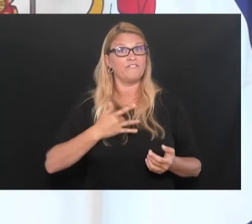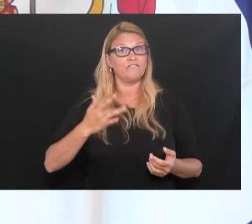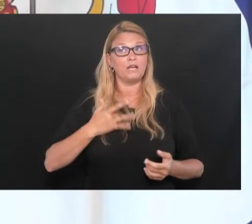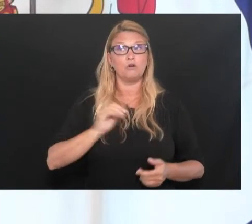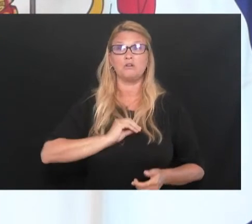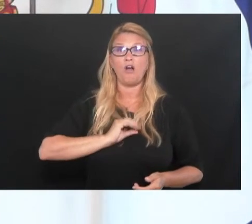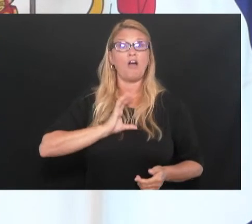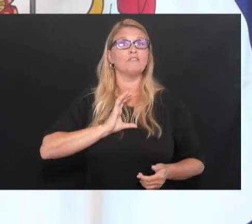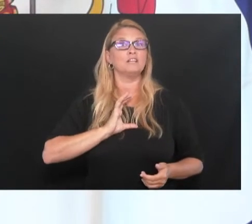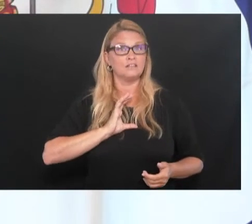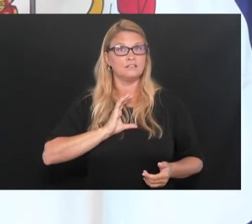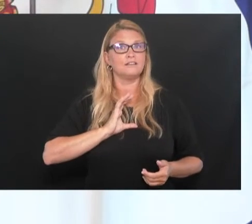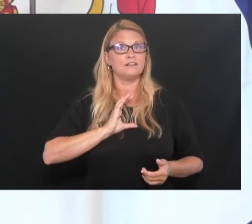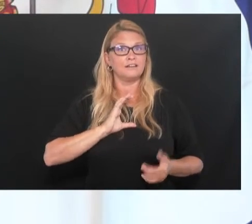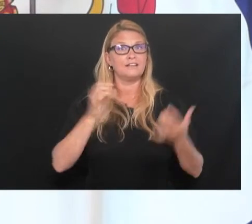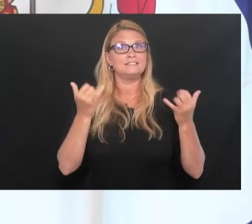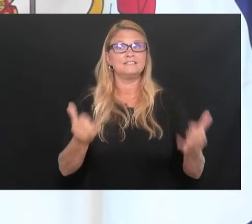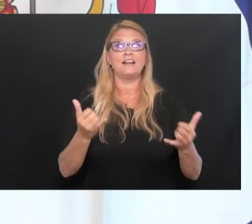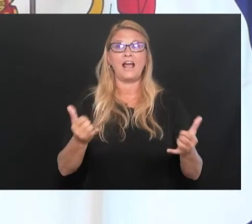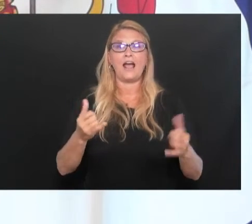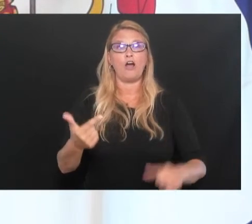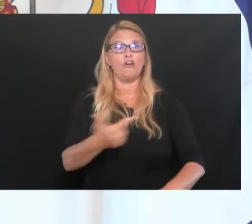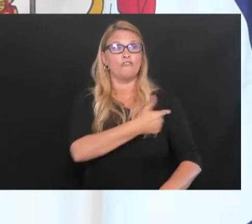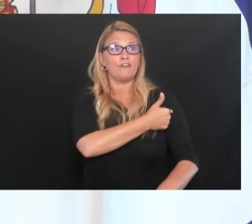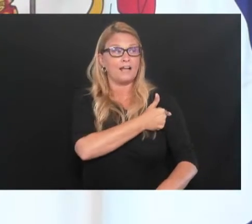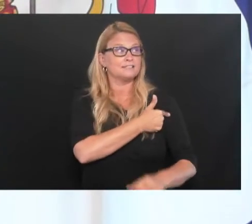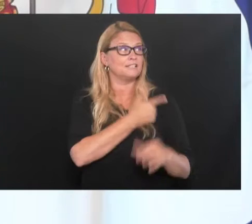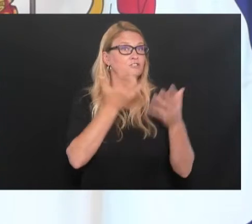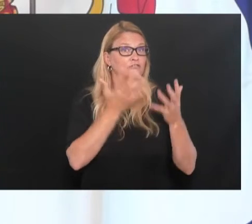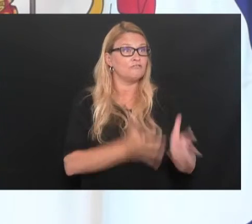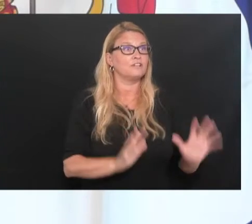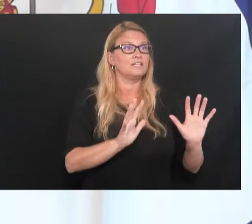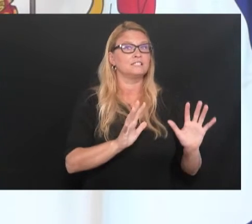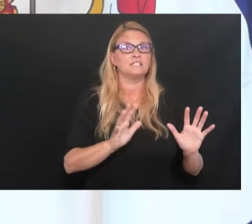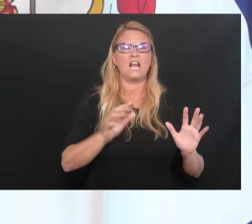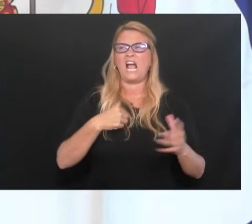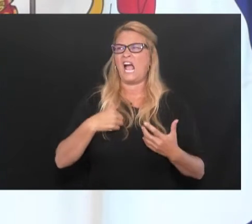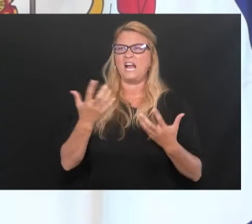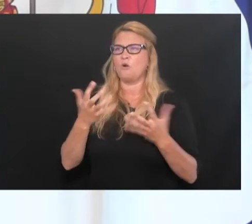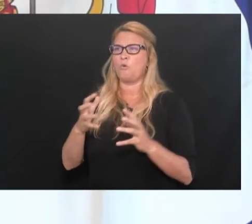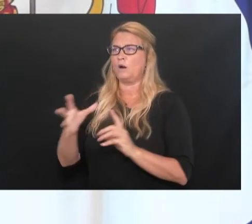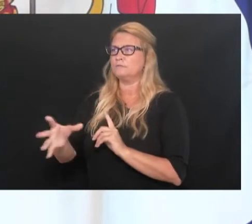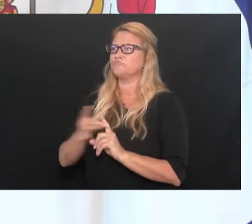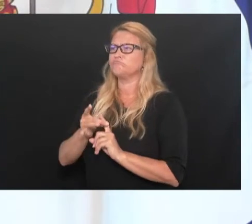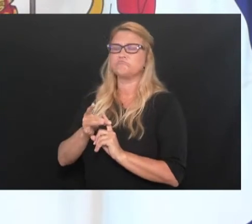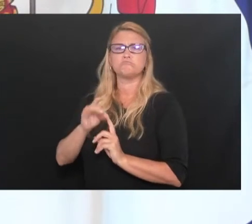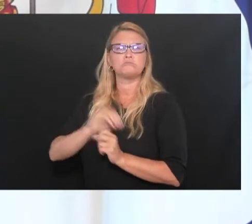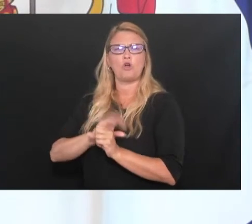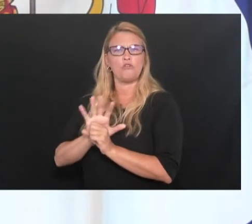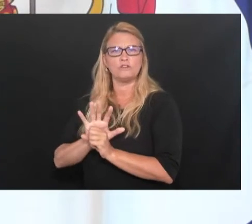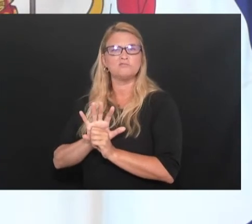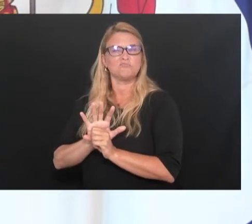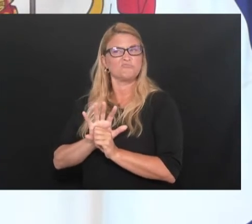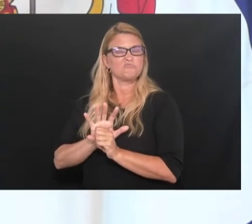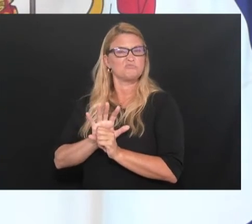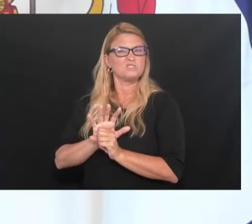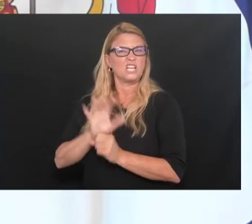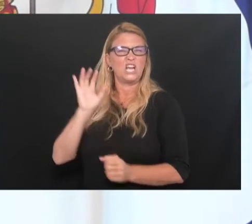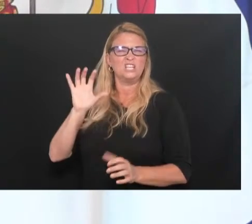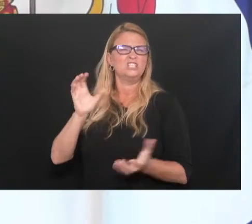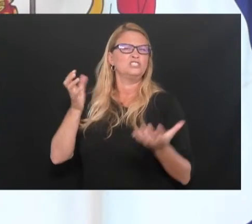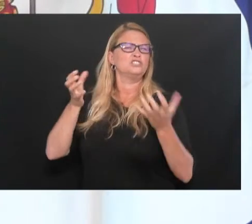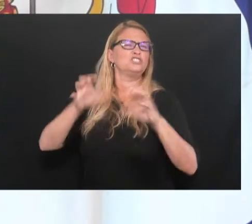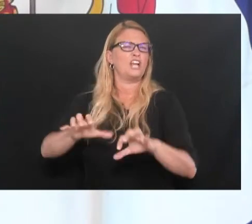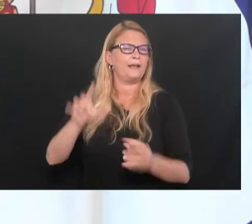too, that now that you've been fully vaccinated, you're not going to get COVID. The likelihood is very